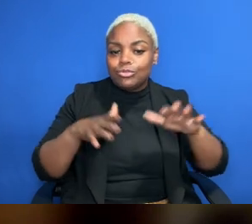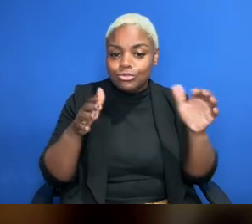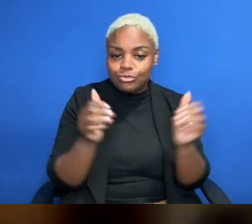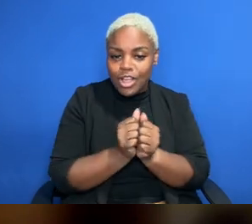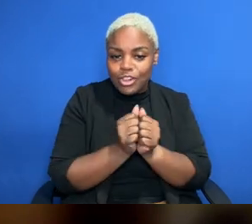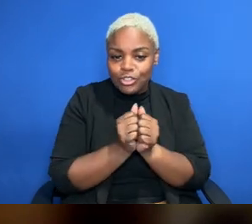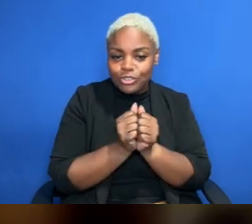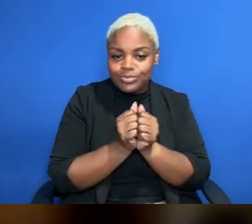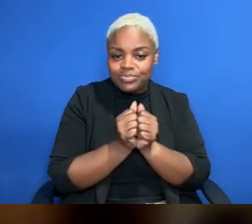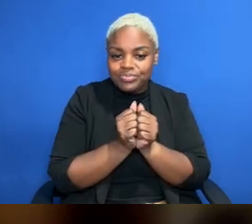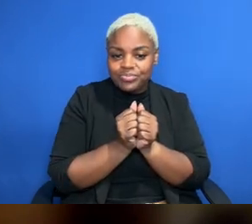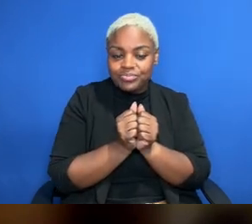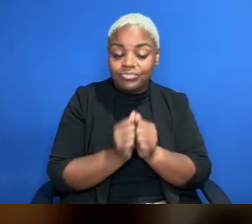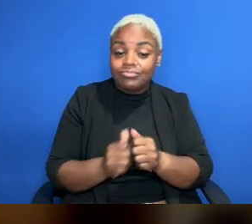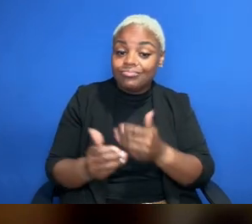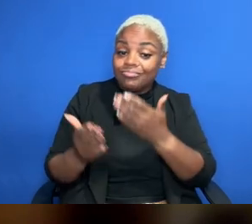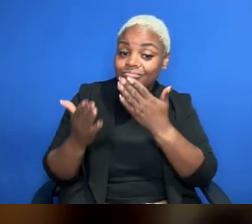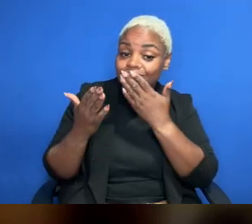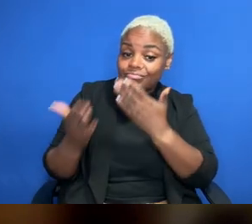steps together.